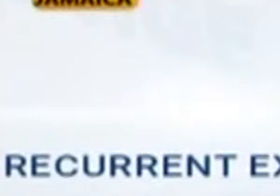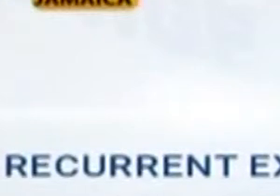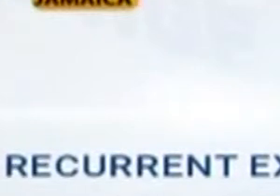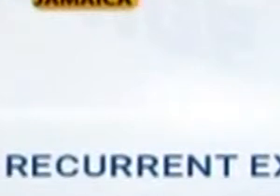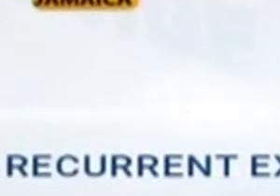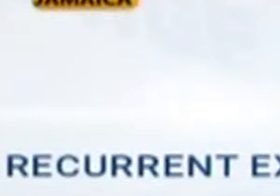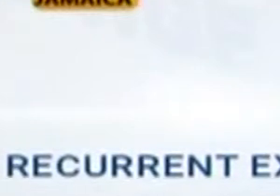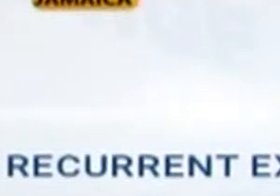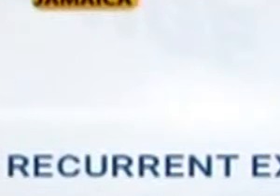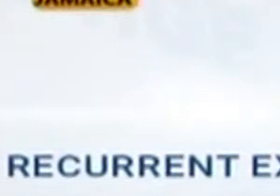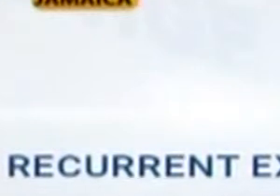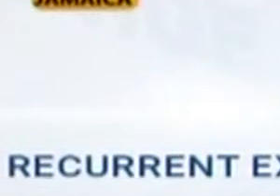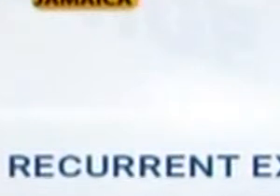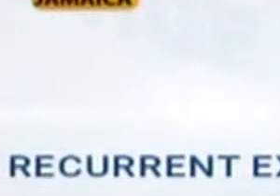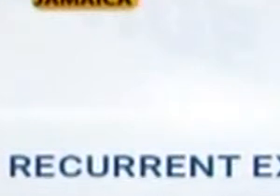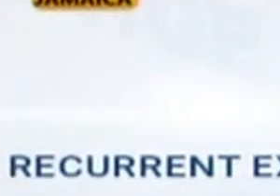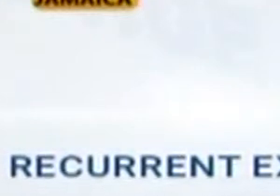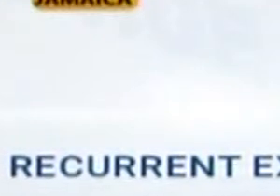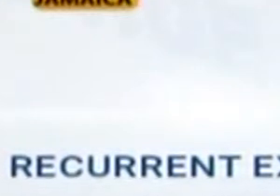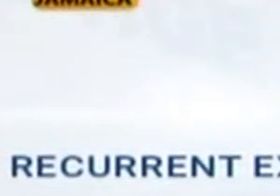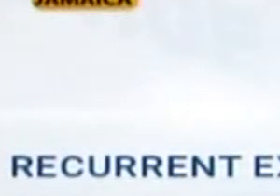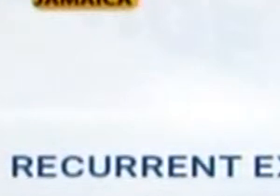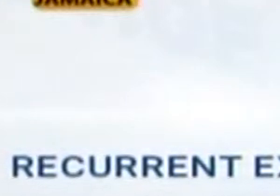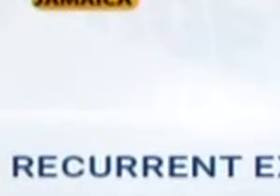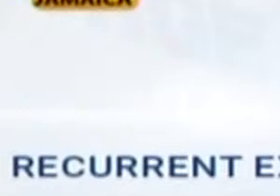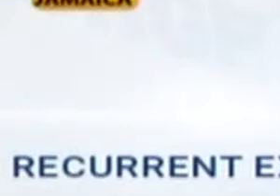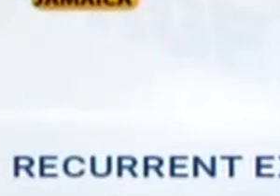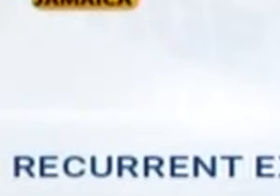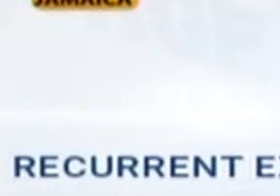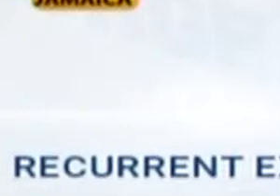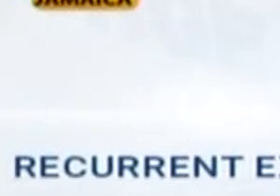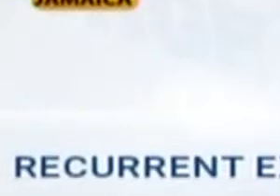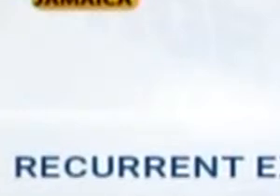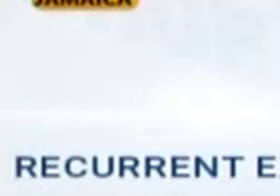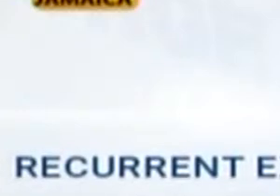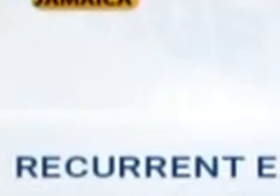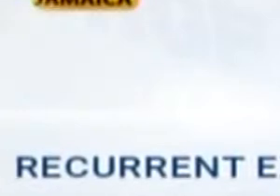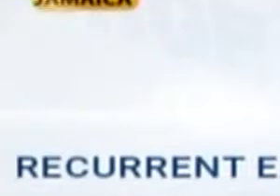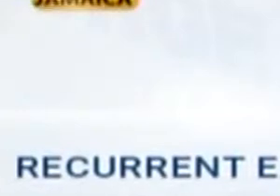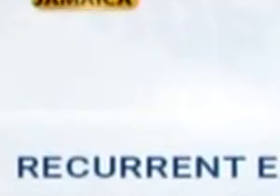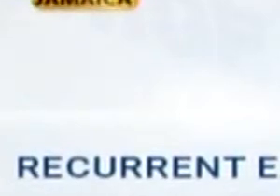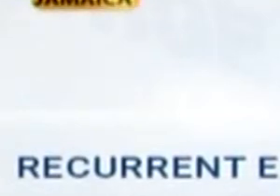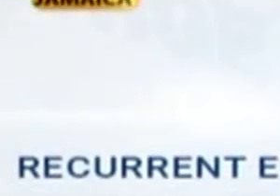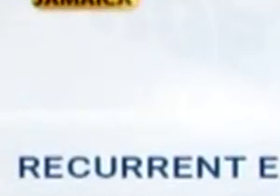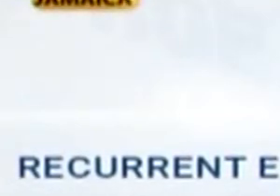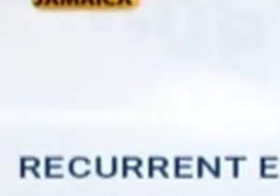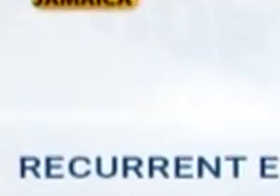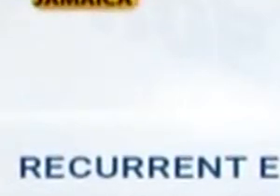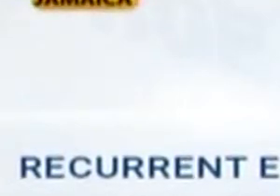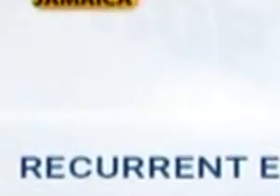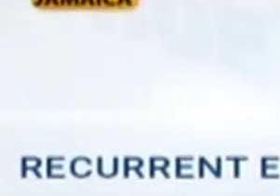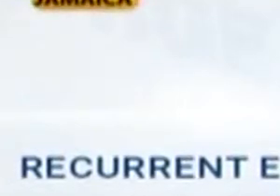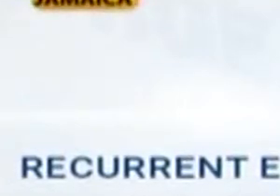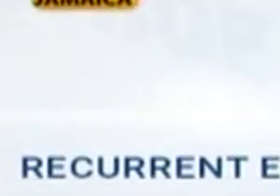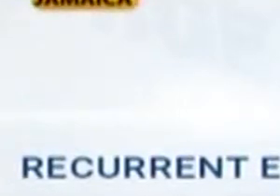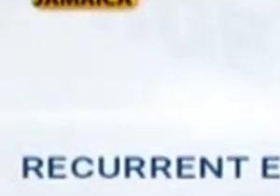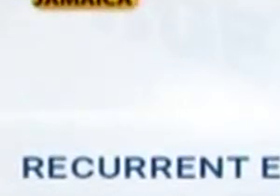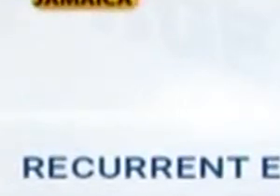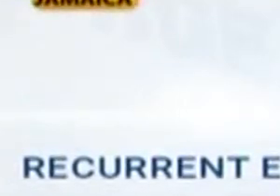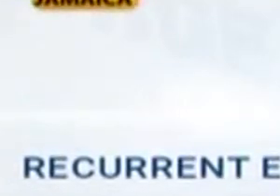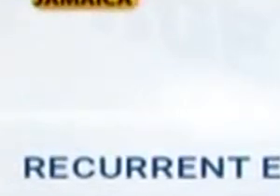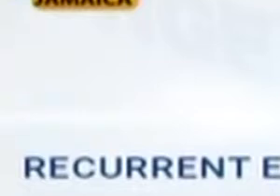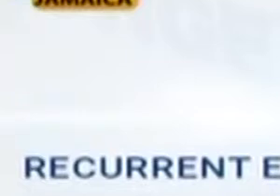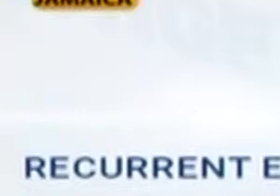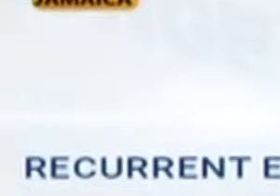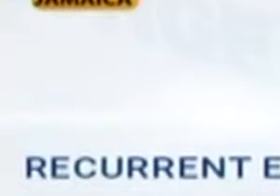normally rendered by government. Some of these expenses include wages and salaries of government employees, the upkeep of